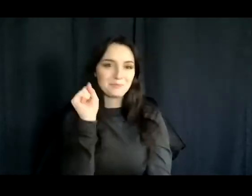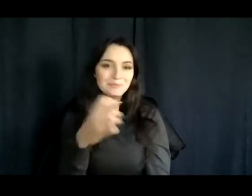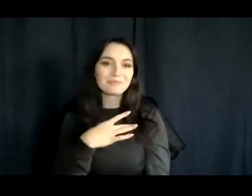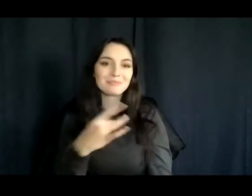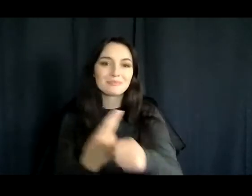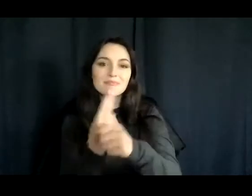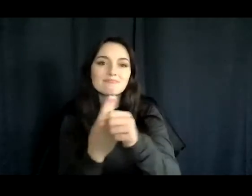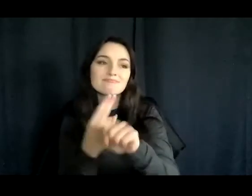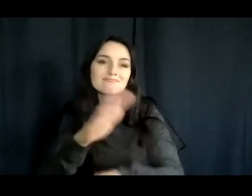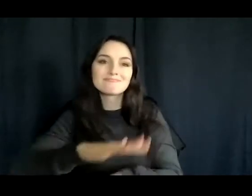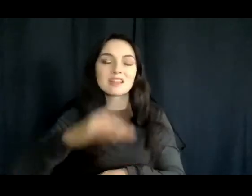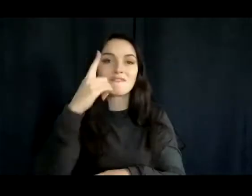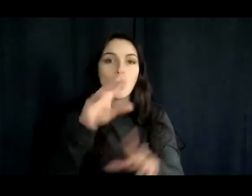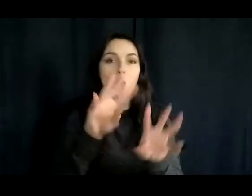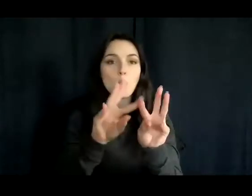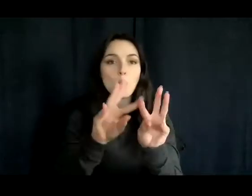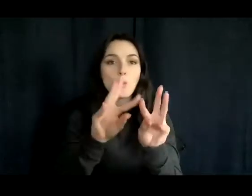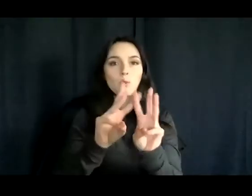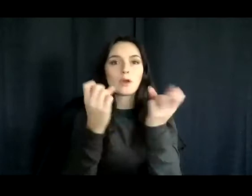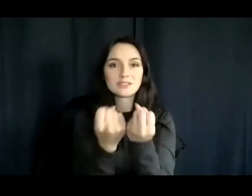for workshops when we can show people